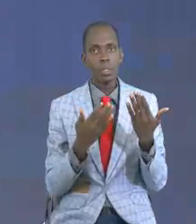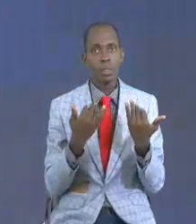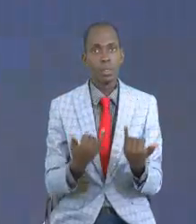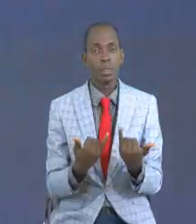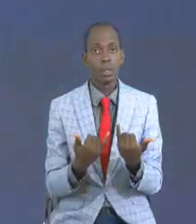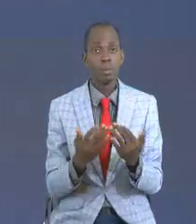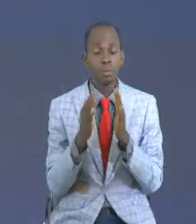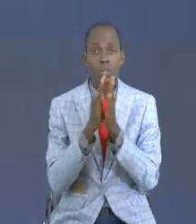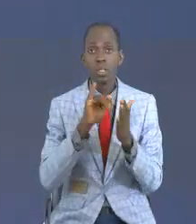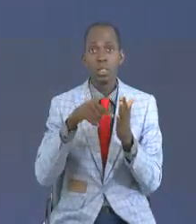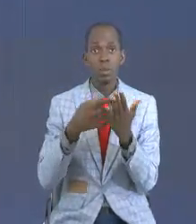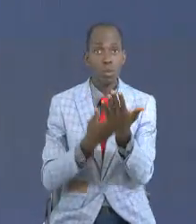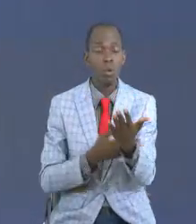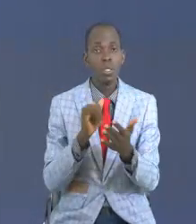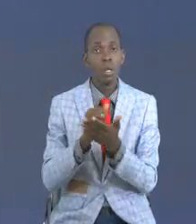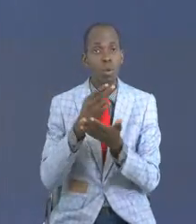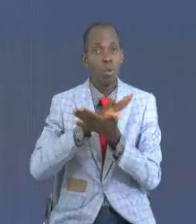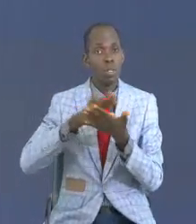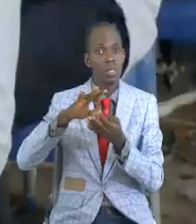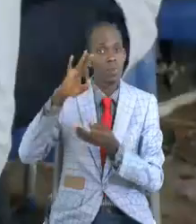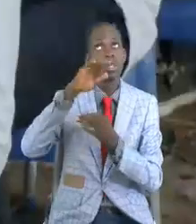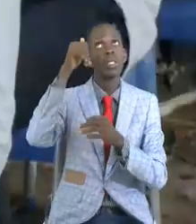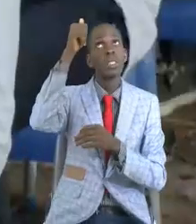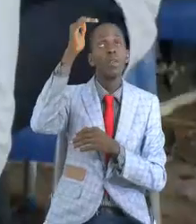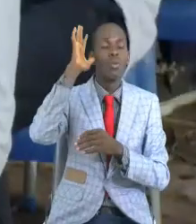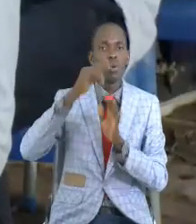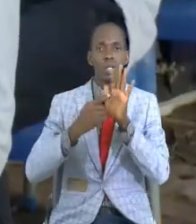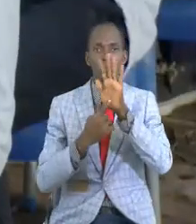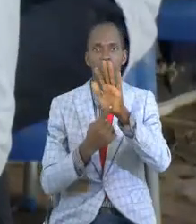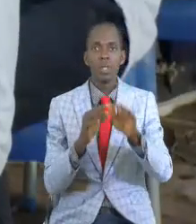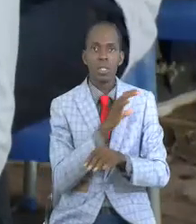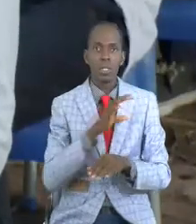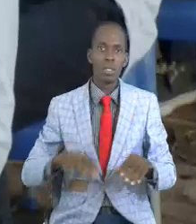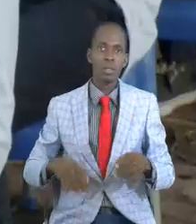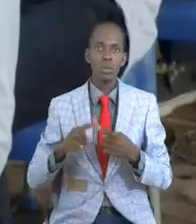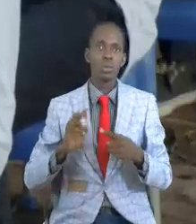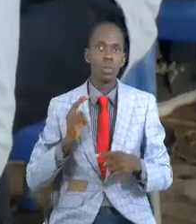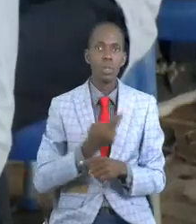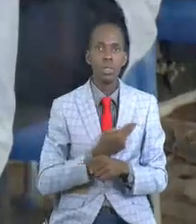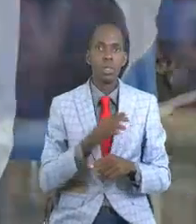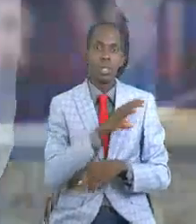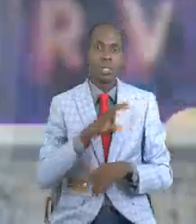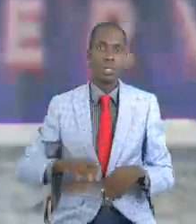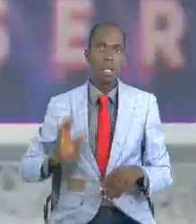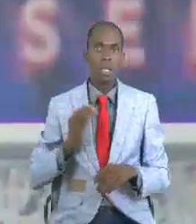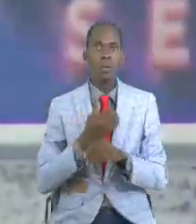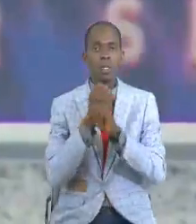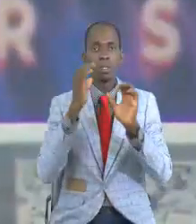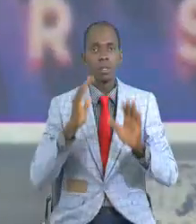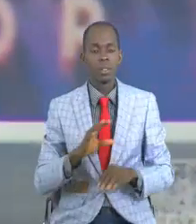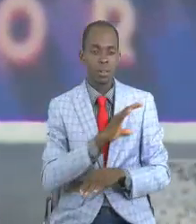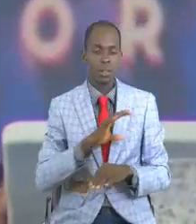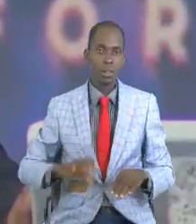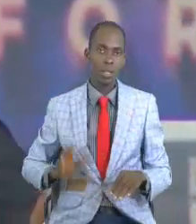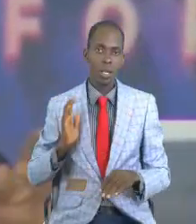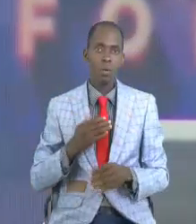Spirit himself will reveal Christ to us. Christ as Savior, Christ as Sanctifier, Christ as